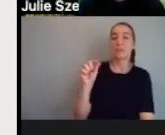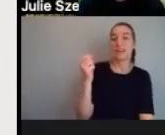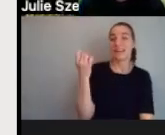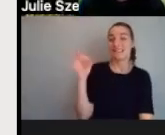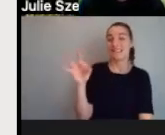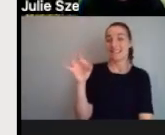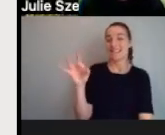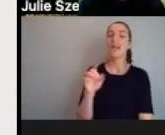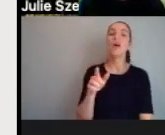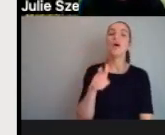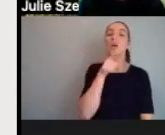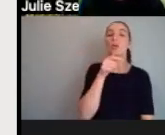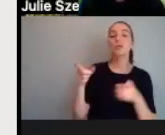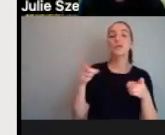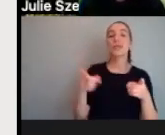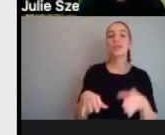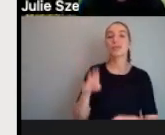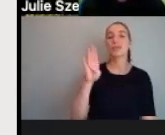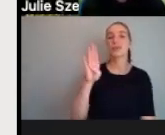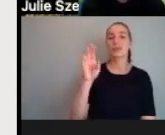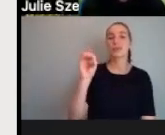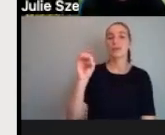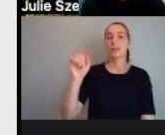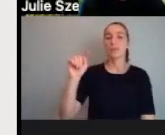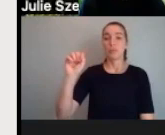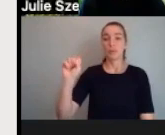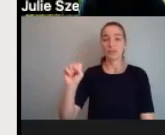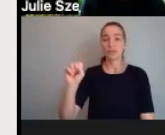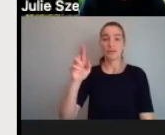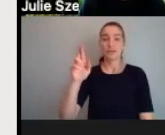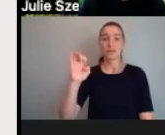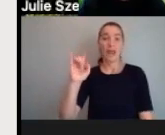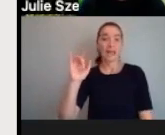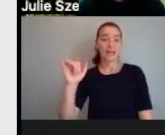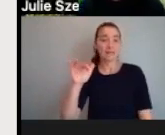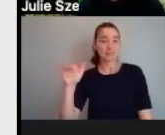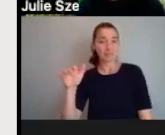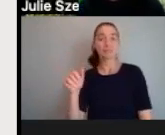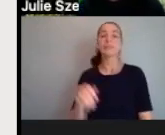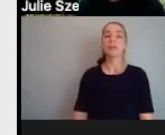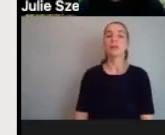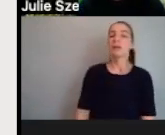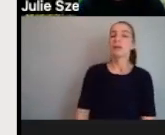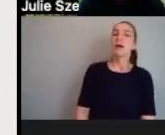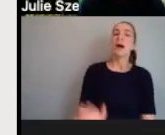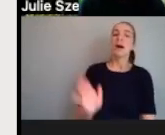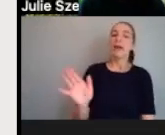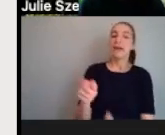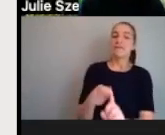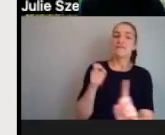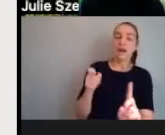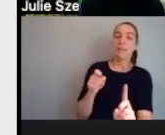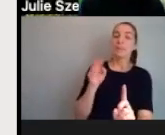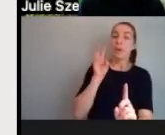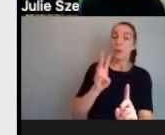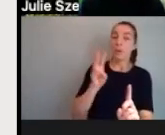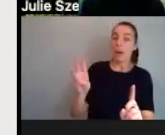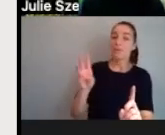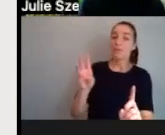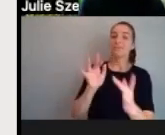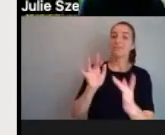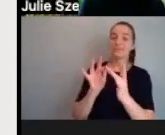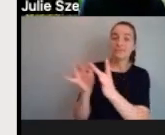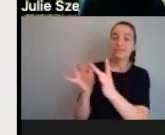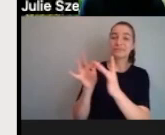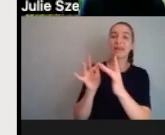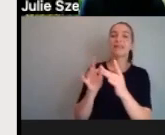is, um, an amazing web series, uh, that comes out of movement generation, which is that radical collective that